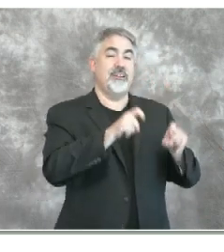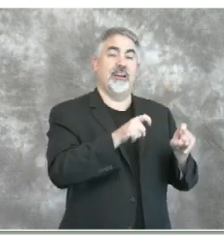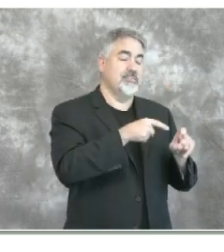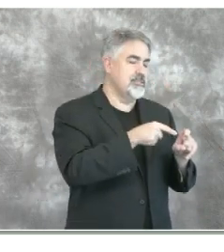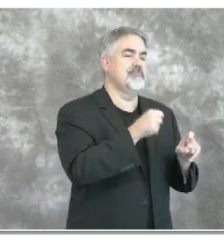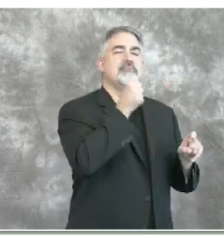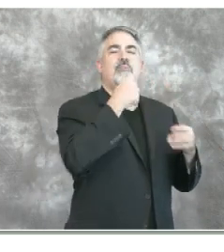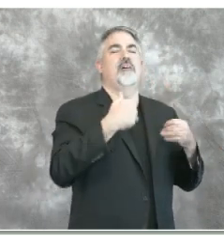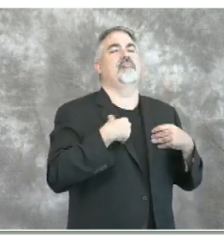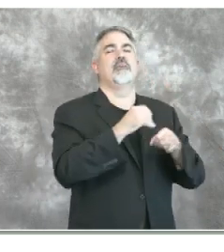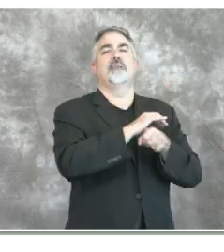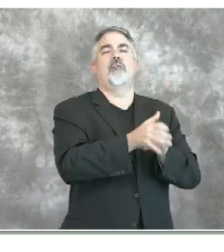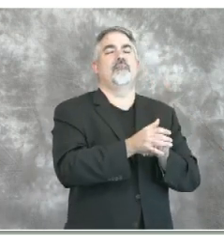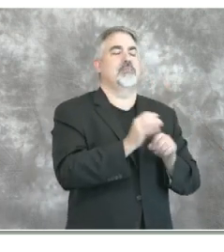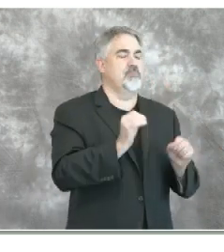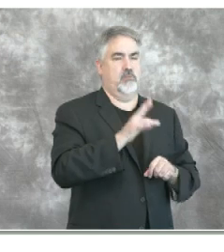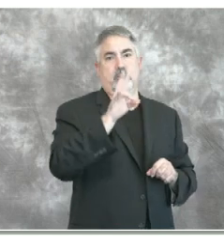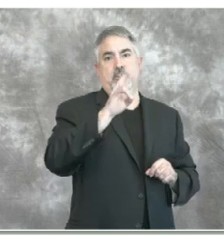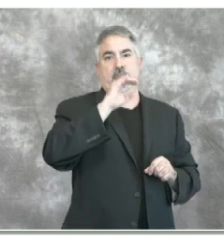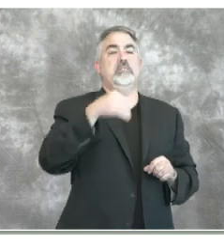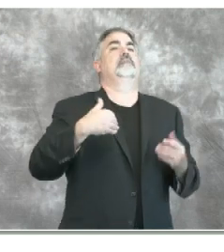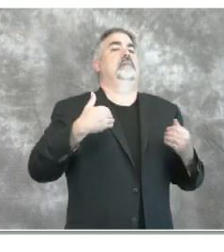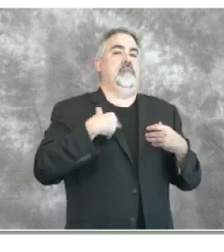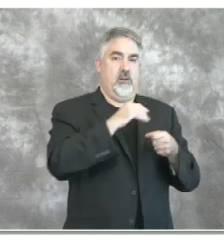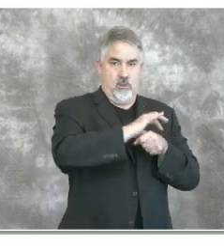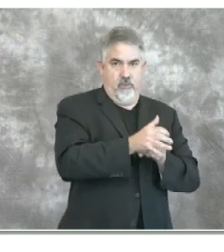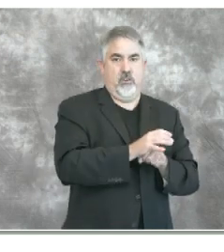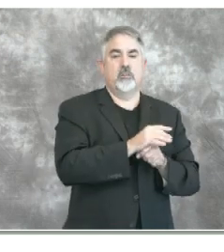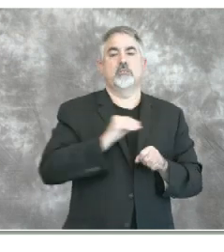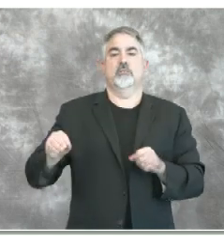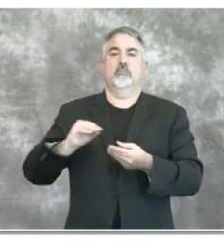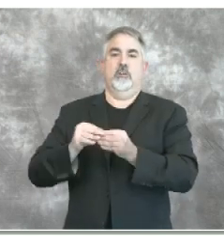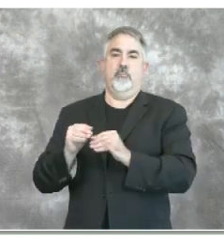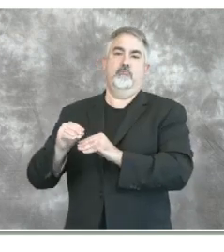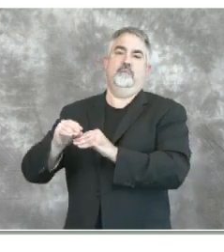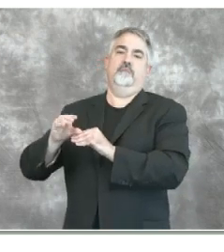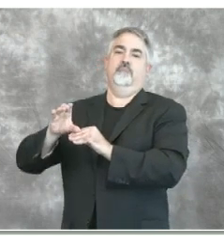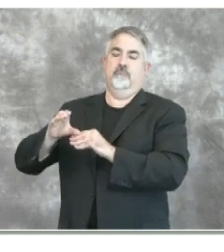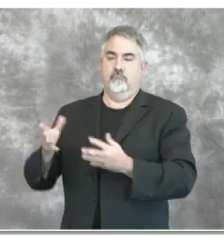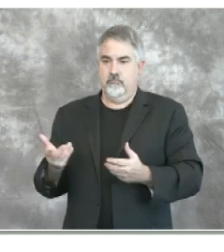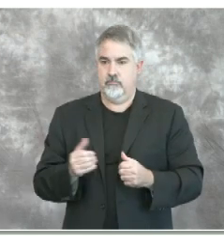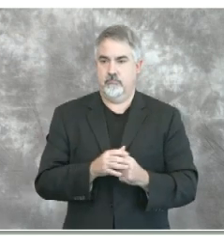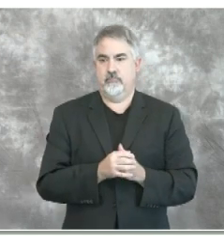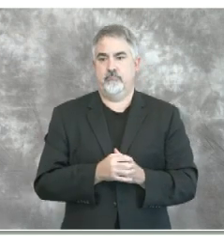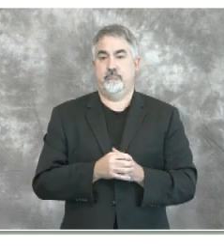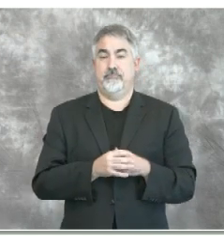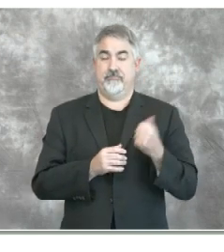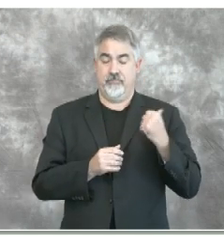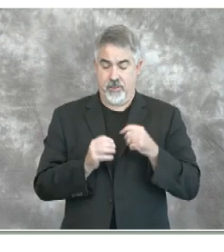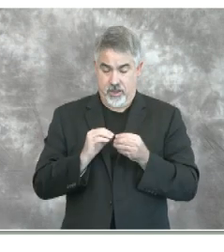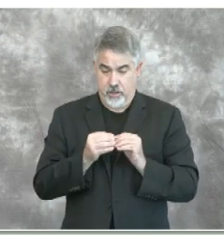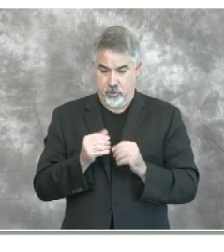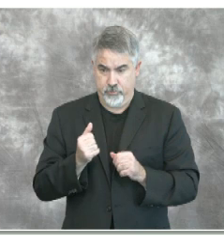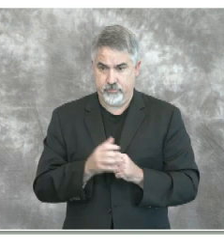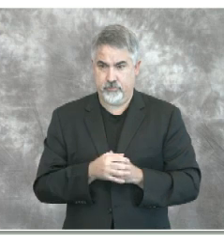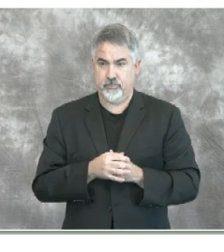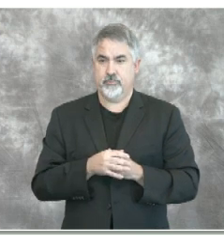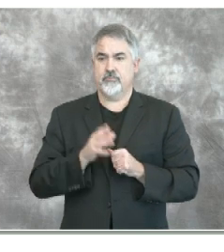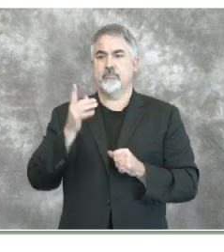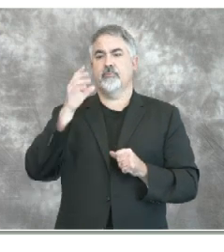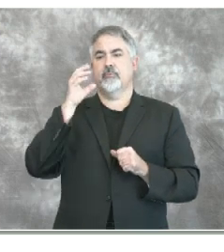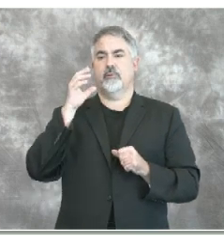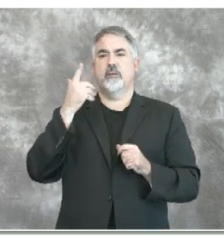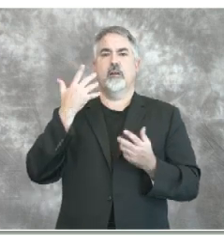just our positives along with our hospitalizations, our estimated recoveries, which we have covered at length. That is an